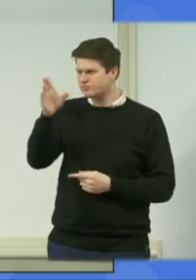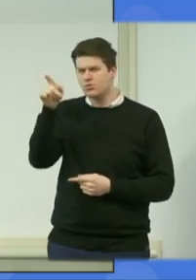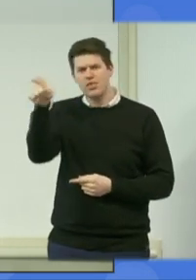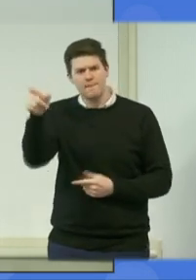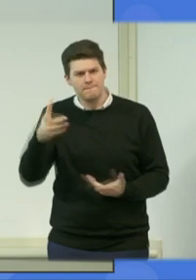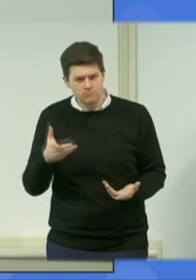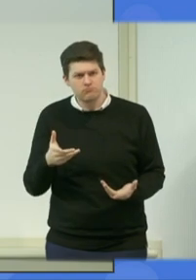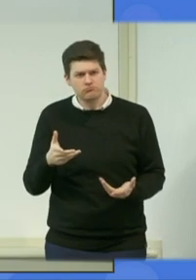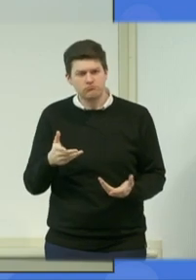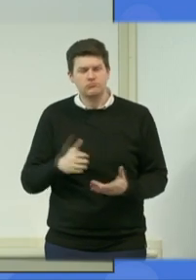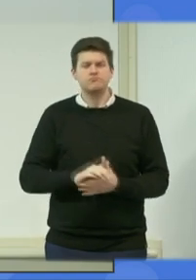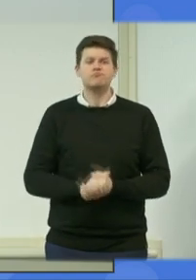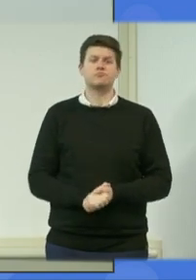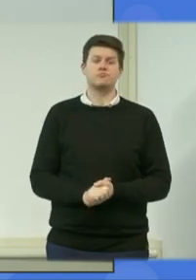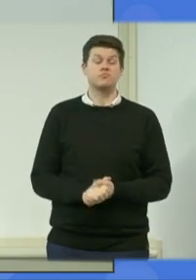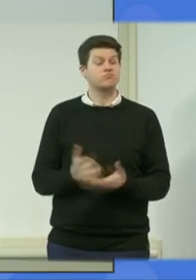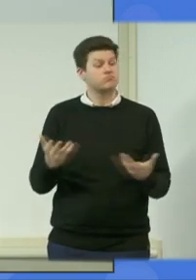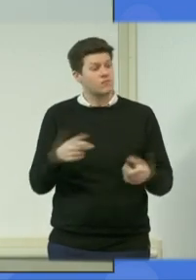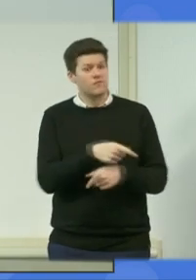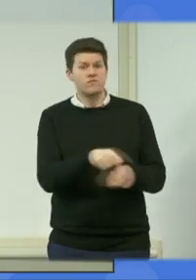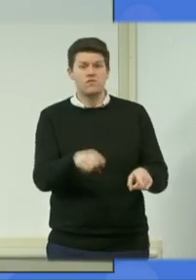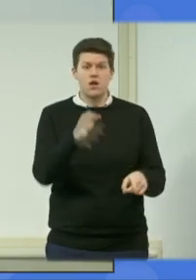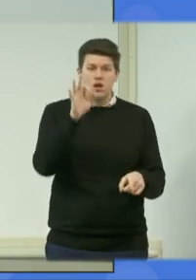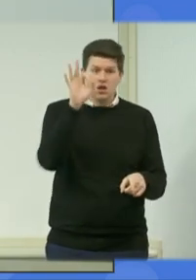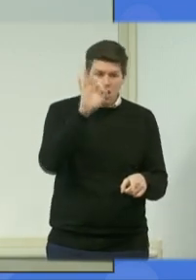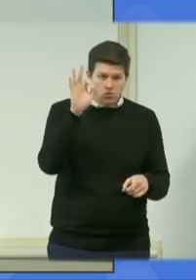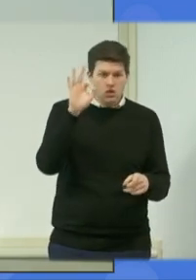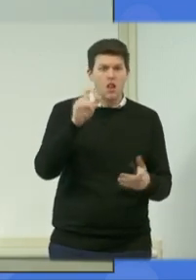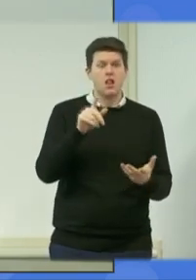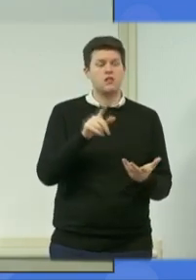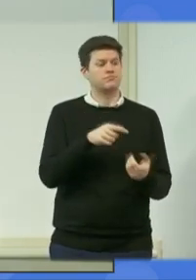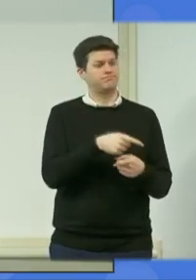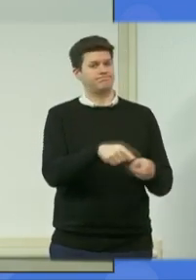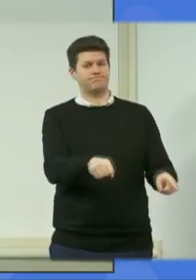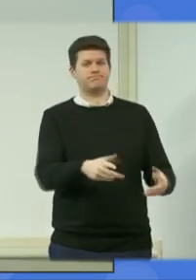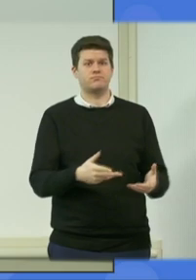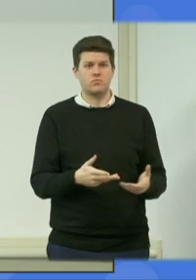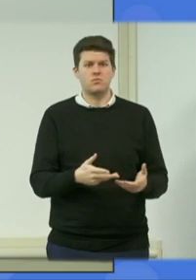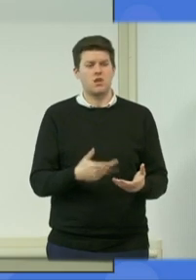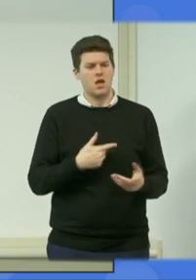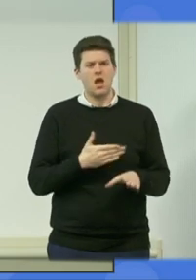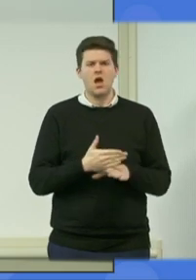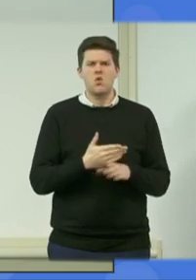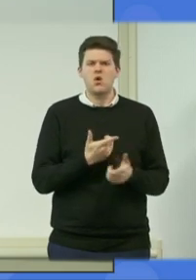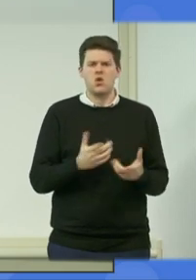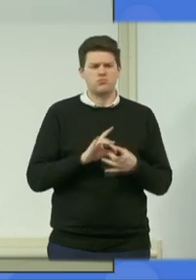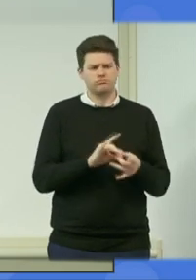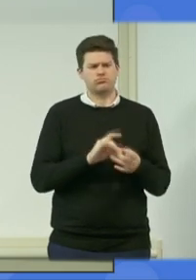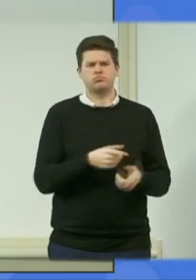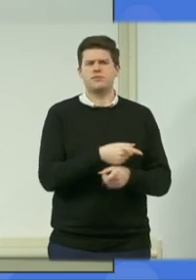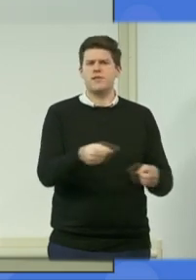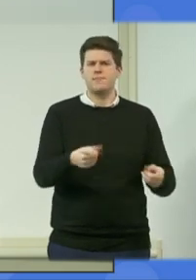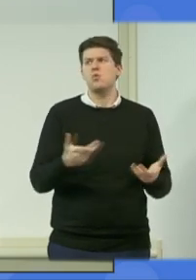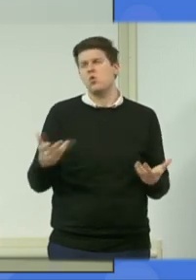whether that's councils locally, where I do a lot of my work as controller of audit, or indeed the Scottish Government itself.